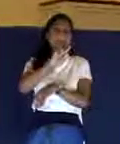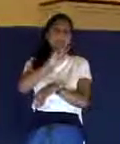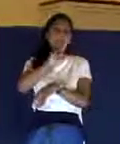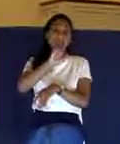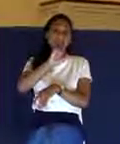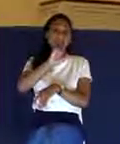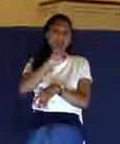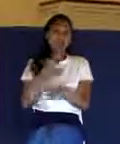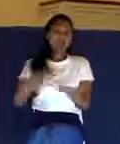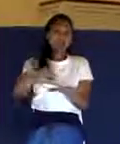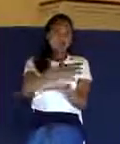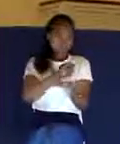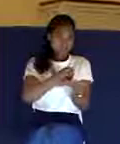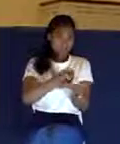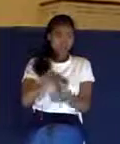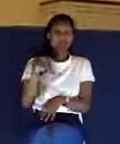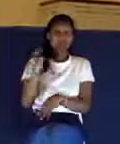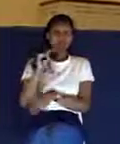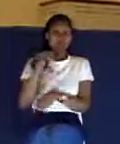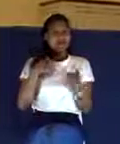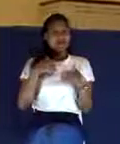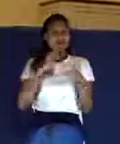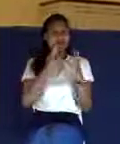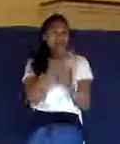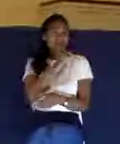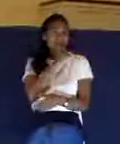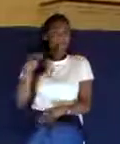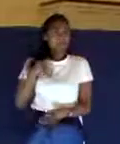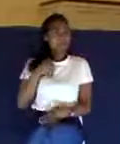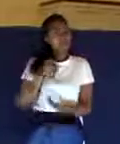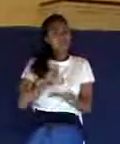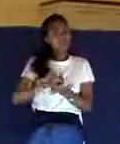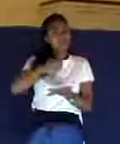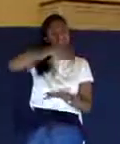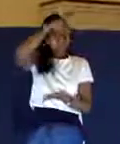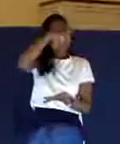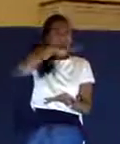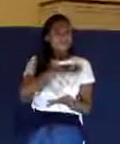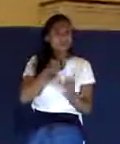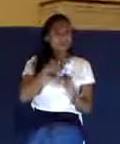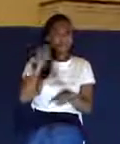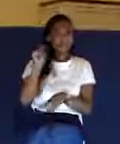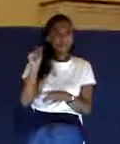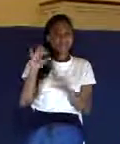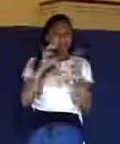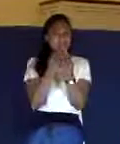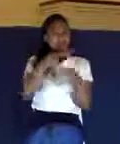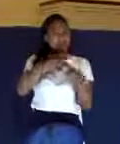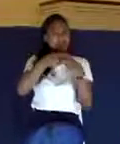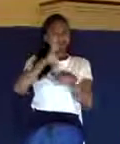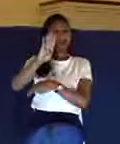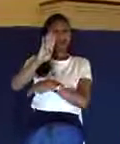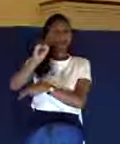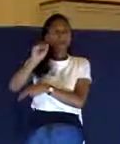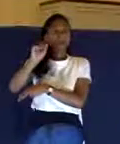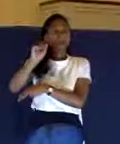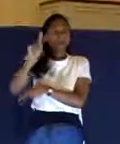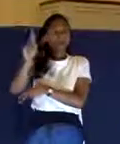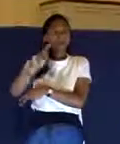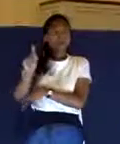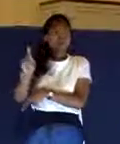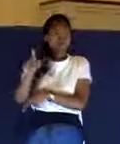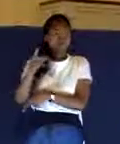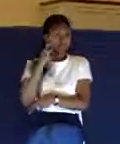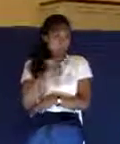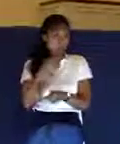verse 1. "And Naomi had a kinsman of her husband, a mighty man of wealth of the family of Elimelech, and his name was Boaz." So here's